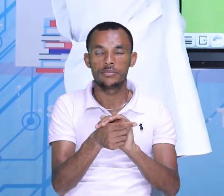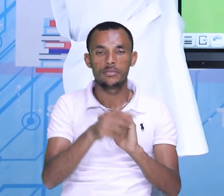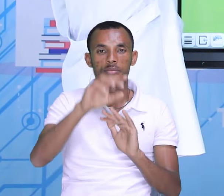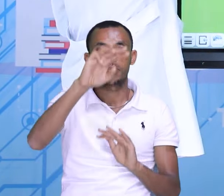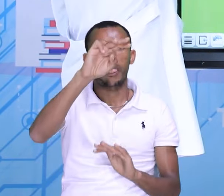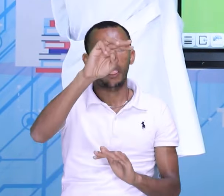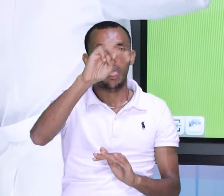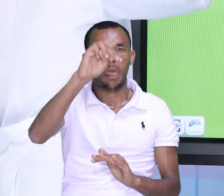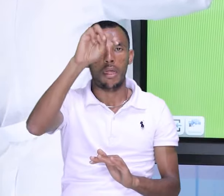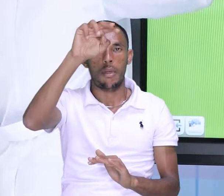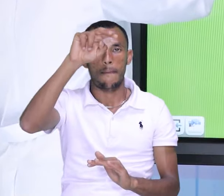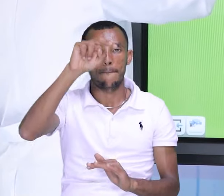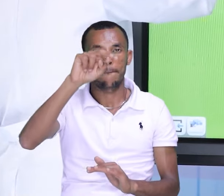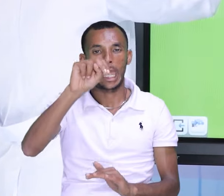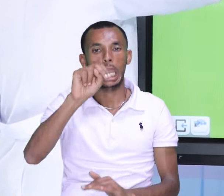Mn